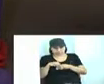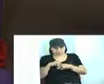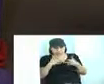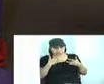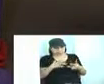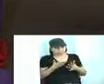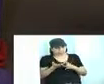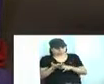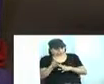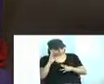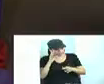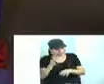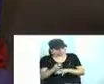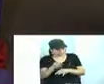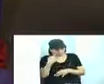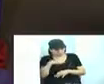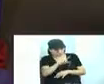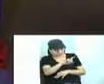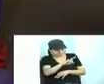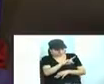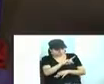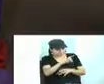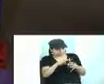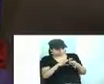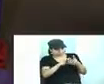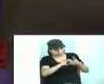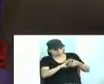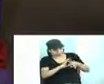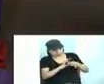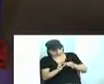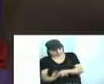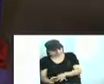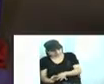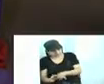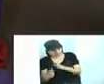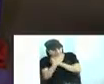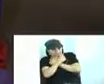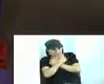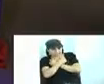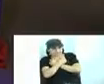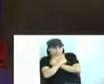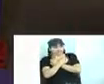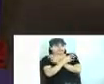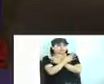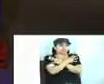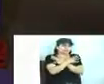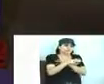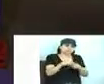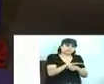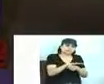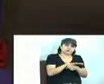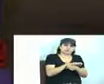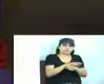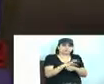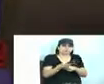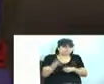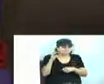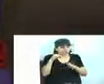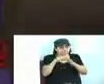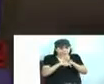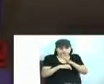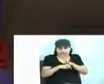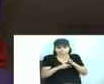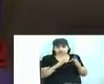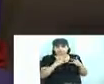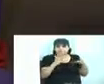being rooted and grounded in love, will be able to grasp fully the breadth and length and height and depth of Christ's love,